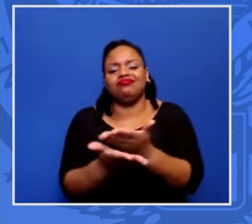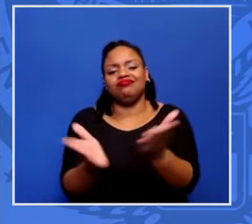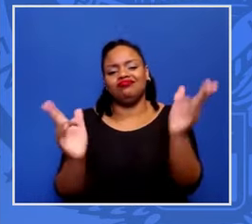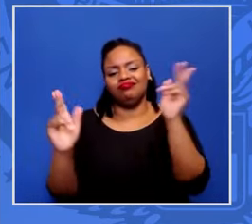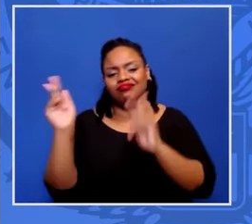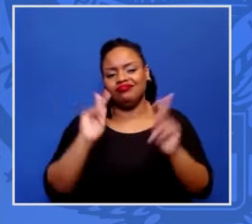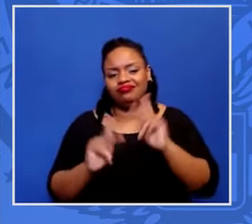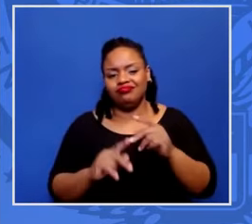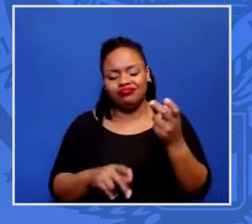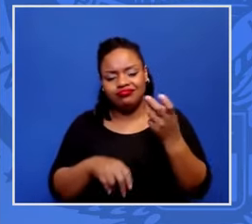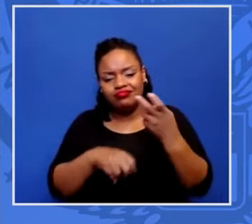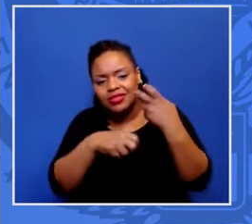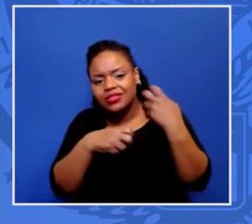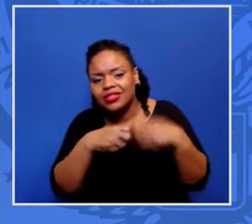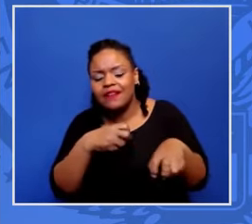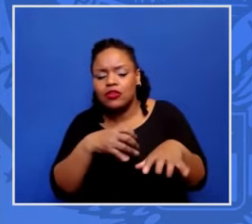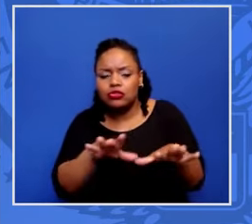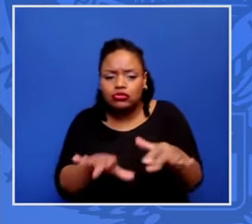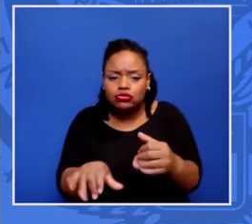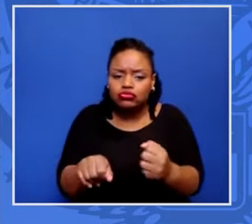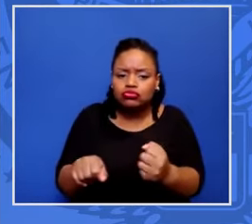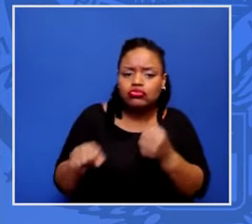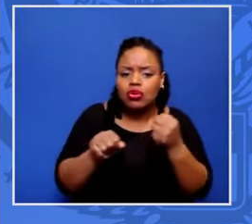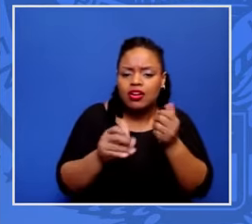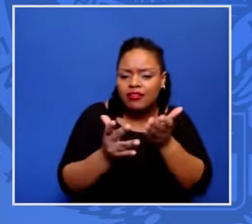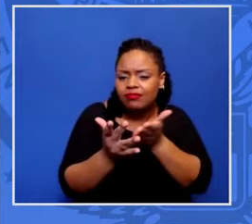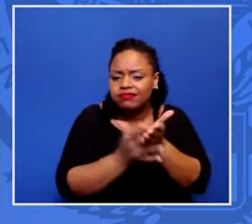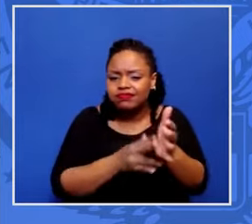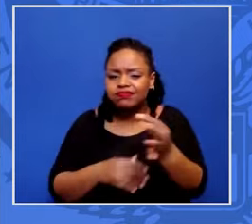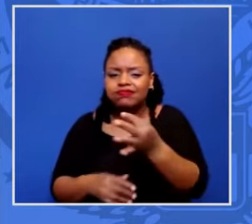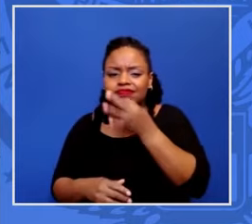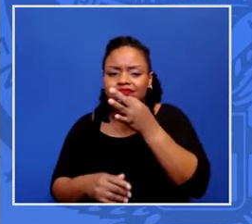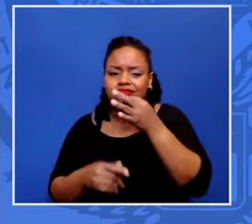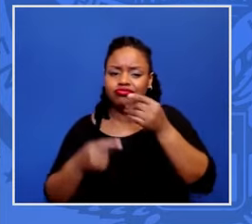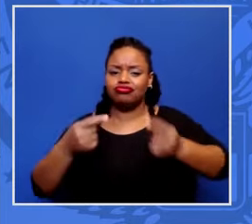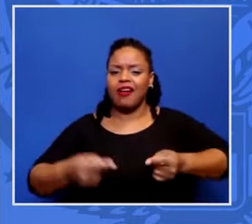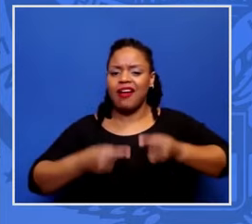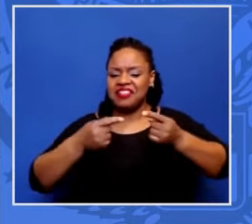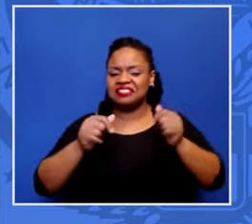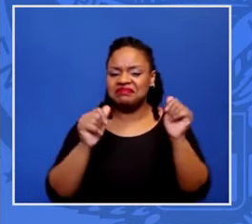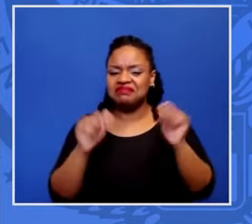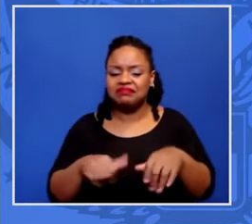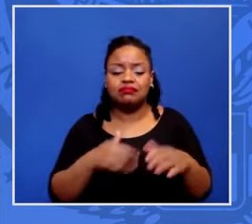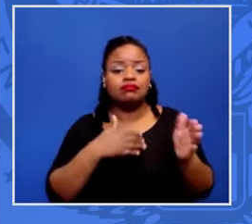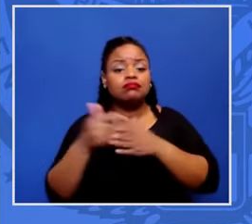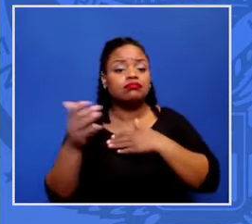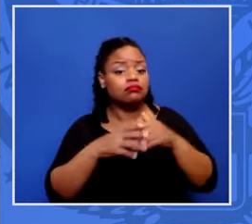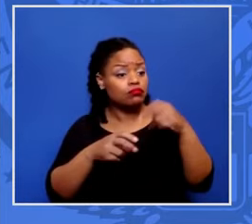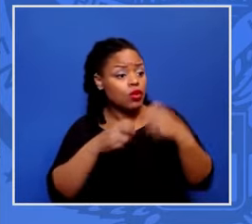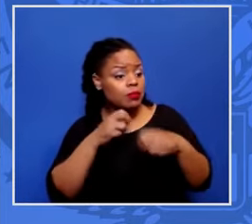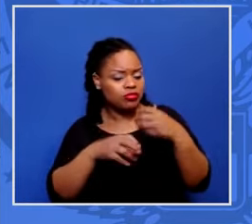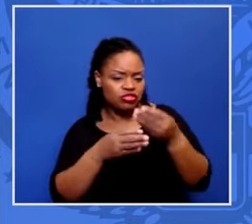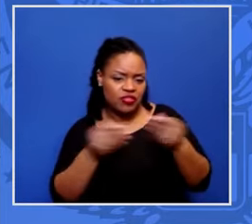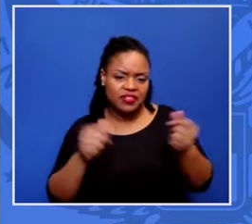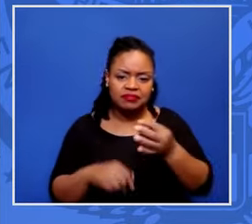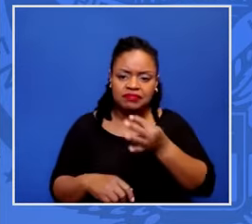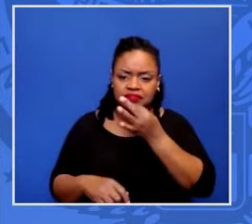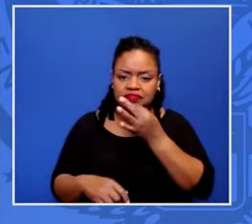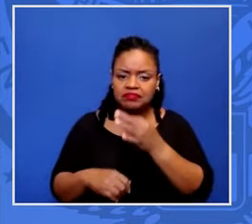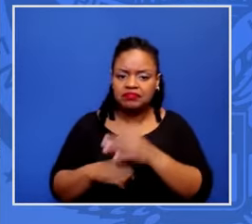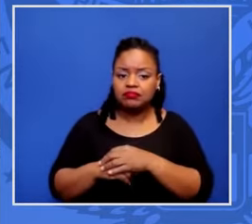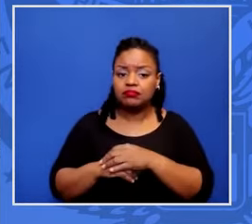and there's no problem they can't solve when we're working together. I think that was the theme of Joe's inaugural speech,